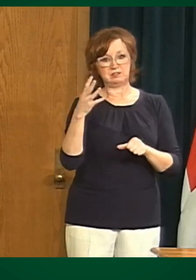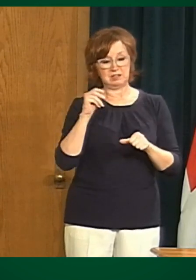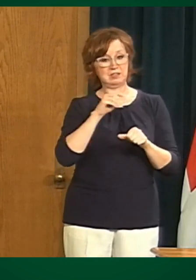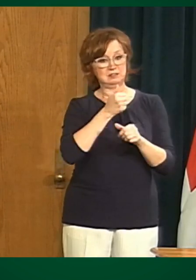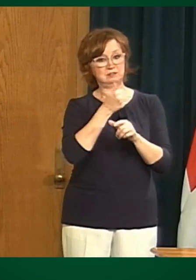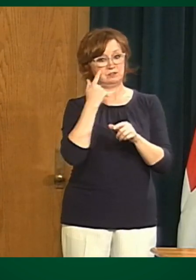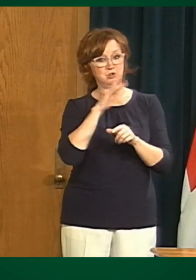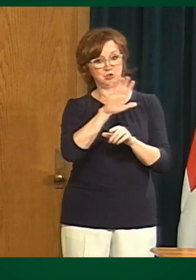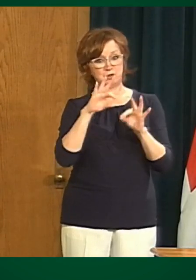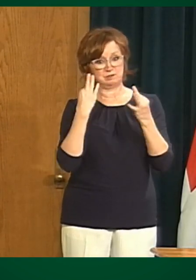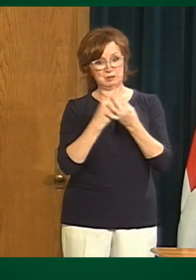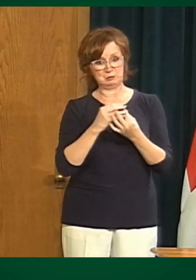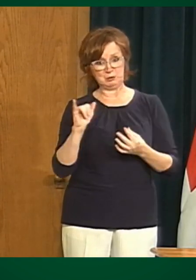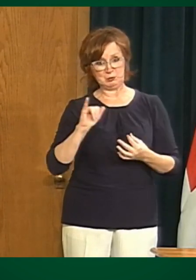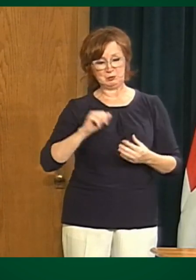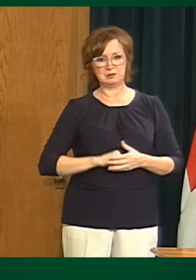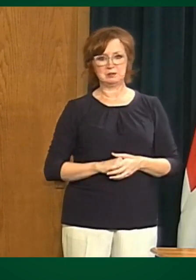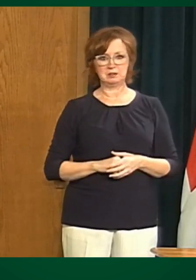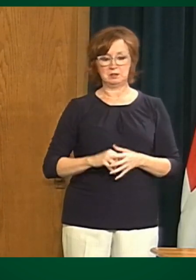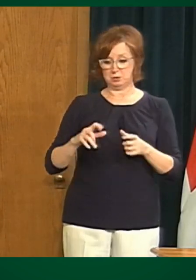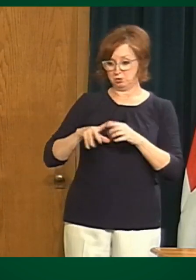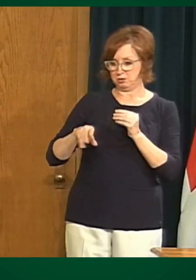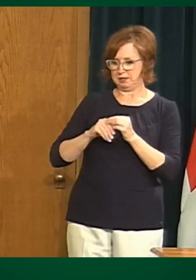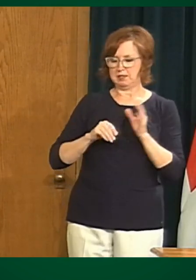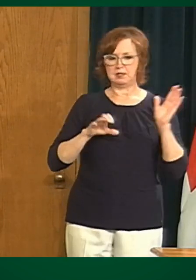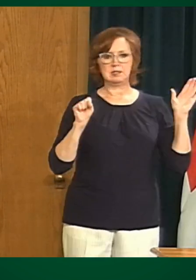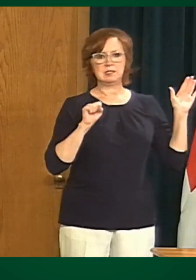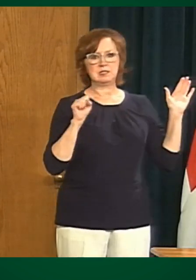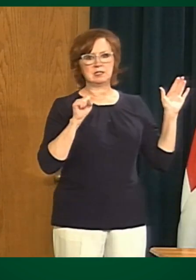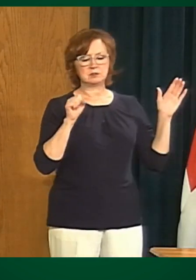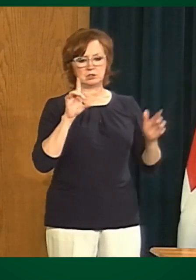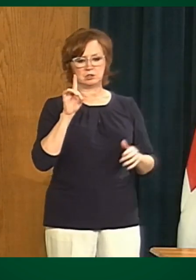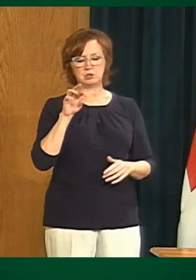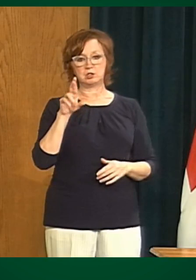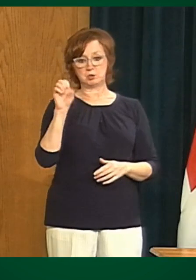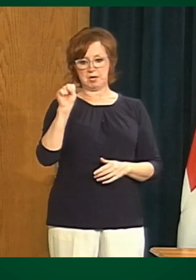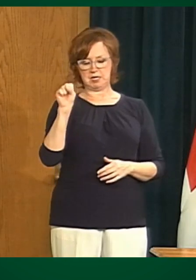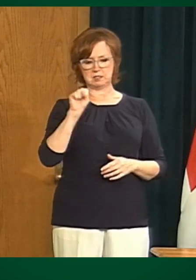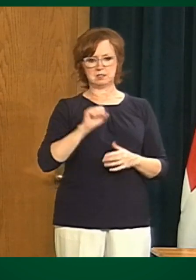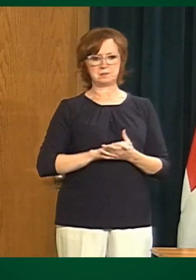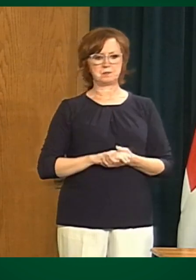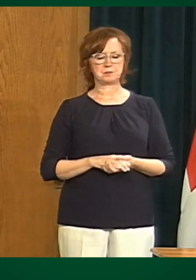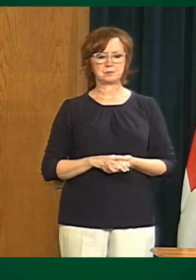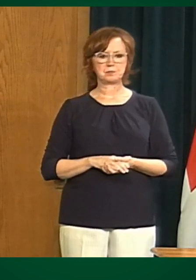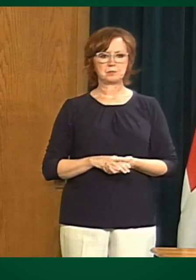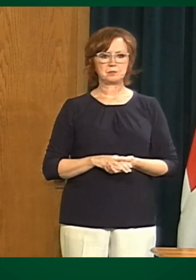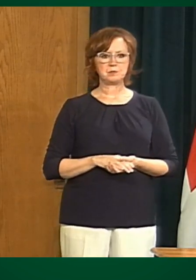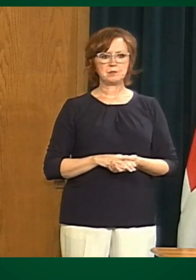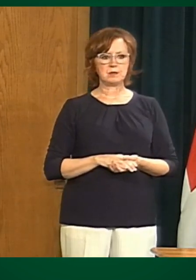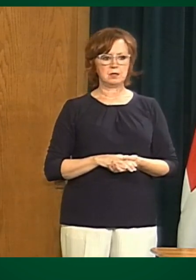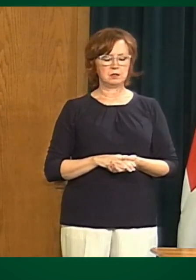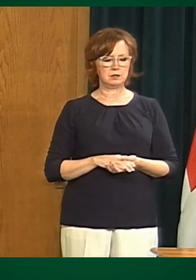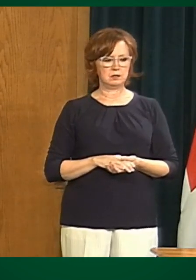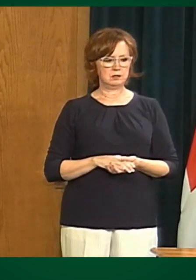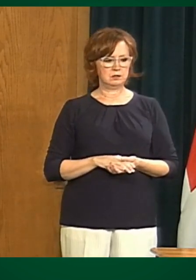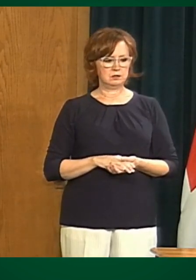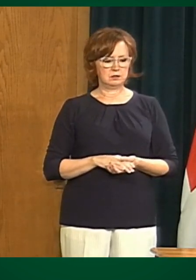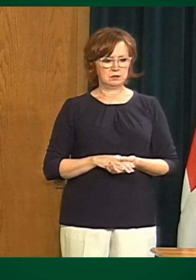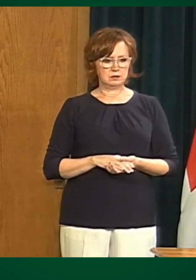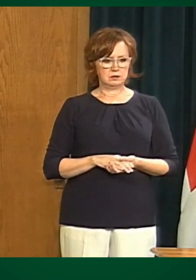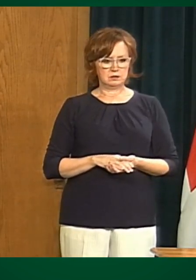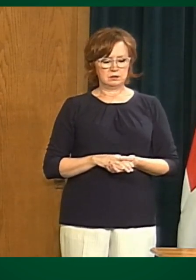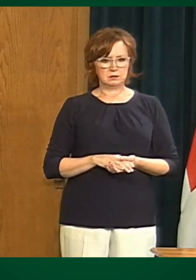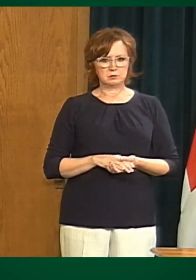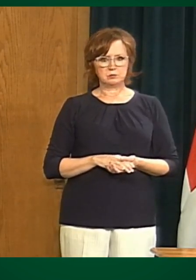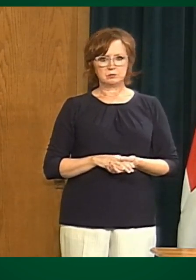Dr. Shahab, anything to add to that? Yeah, so I'll just maybe speak to it a bit more, because I think we've said many times before